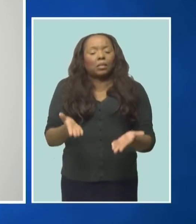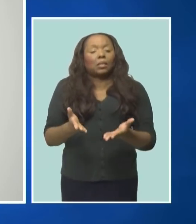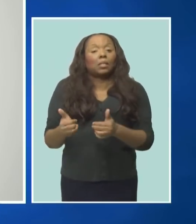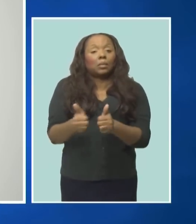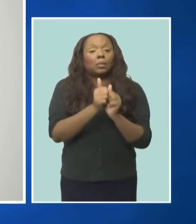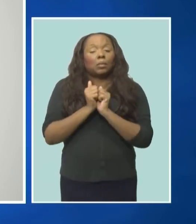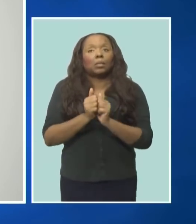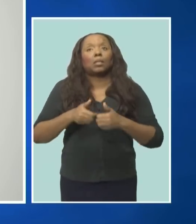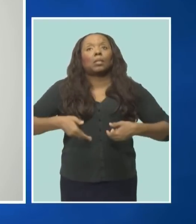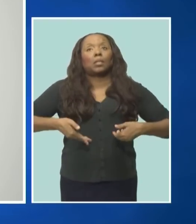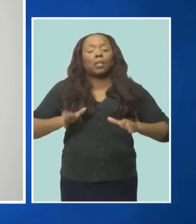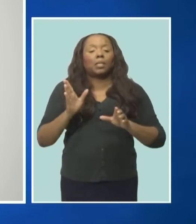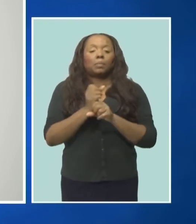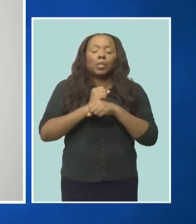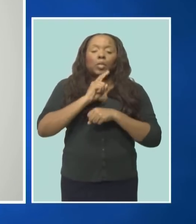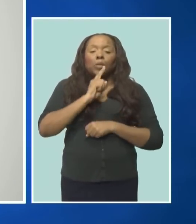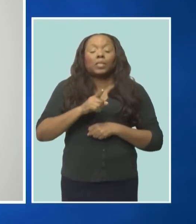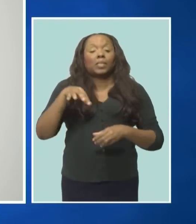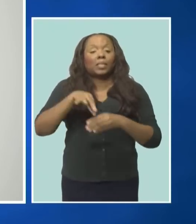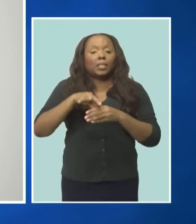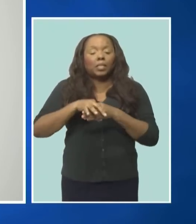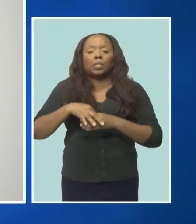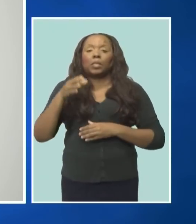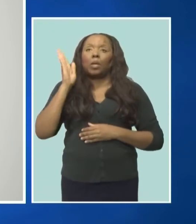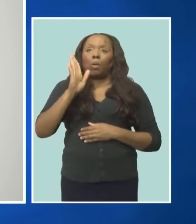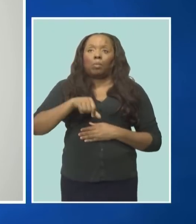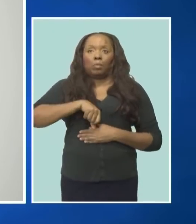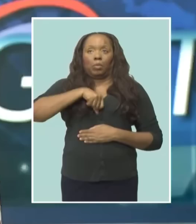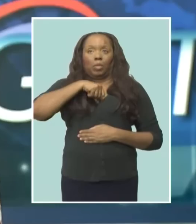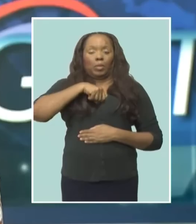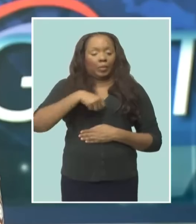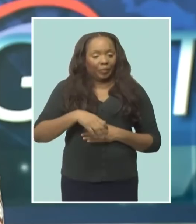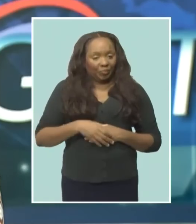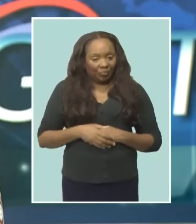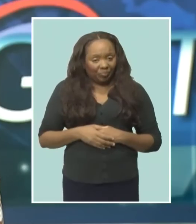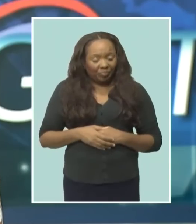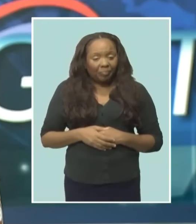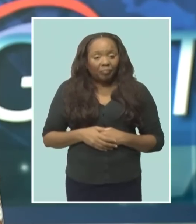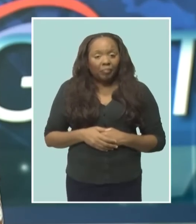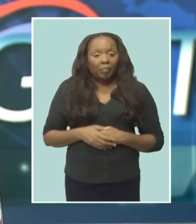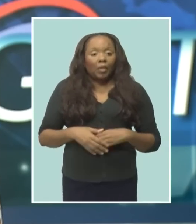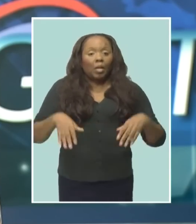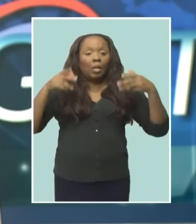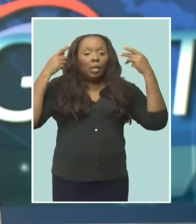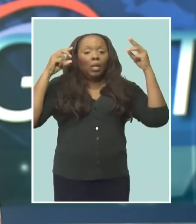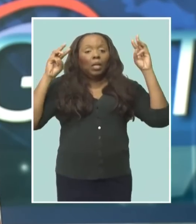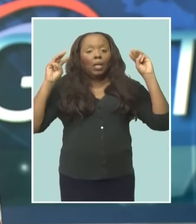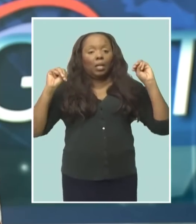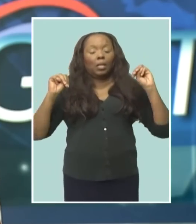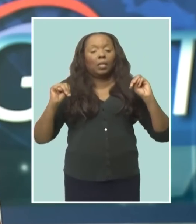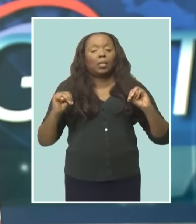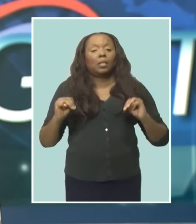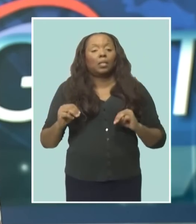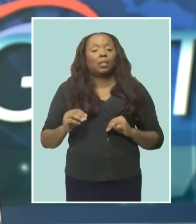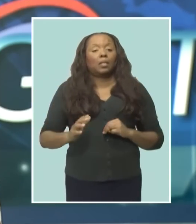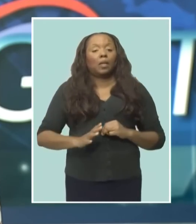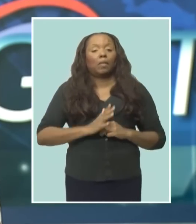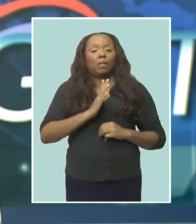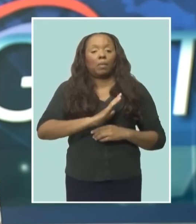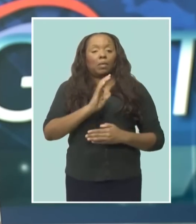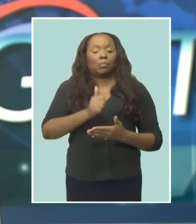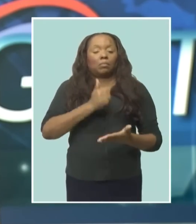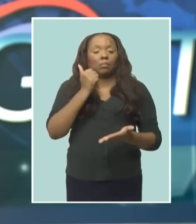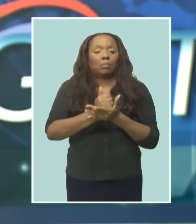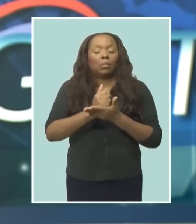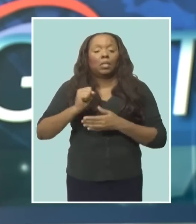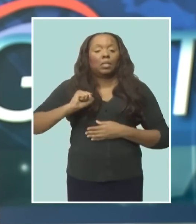make this a by-election of which we can all be proud. Meantime, Prime Minister Motley has officially endorsed Senator